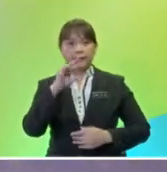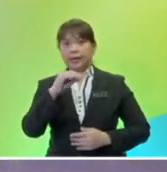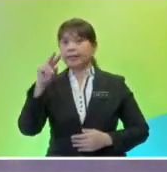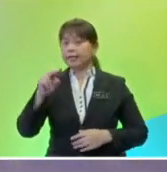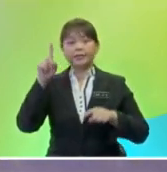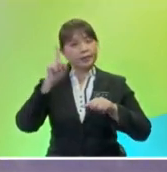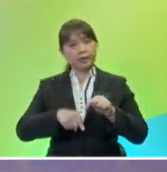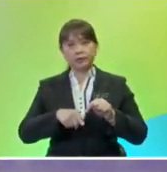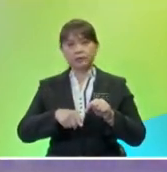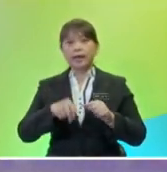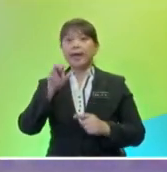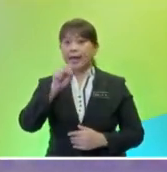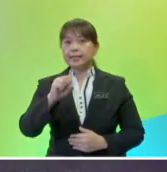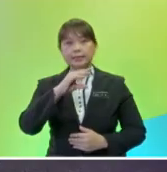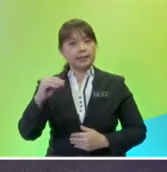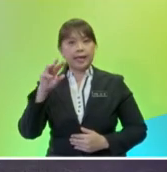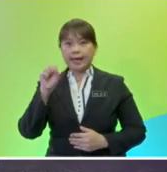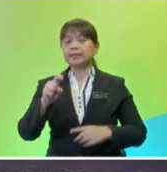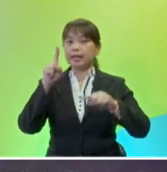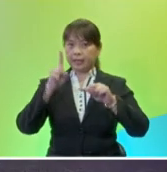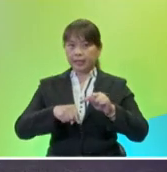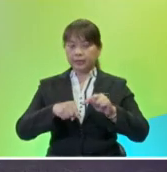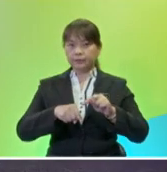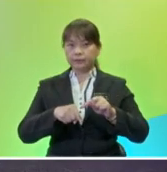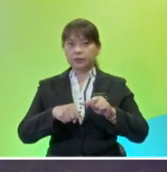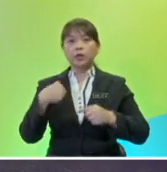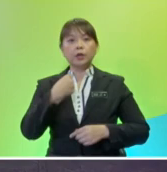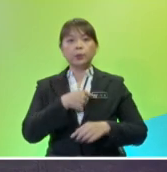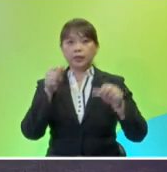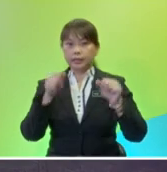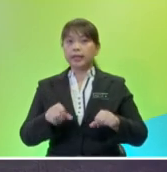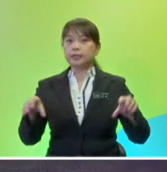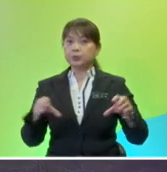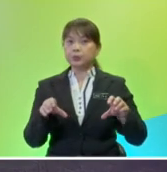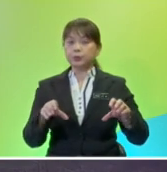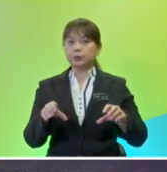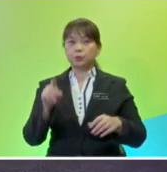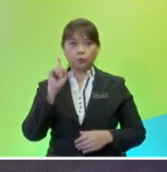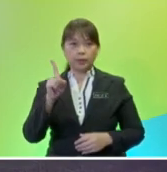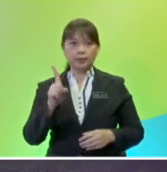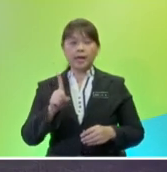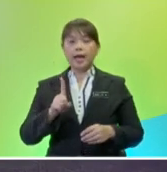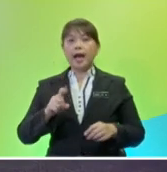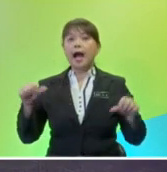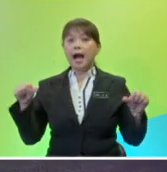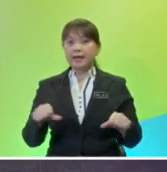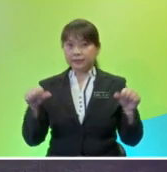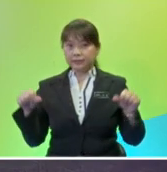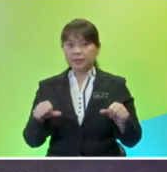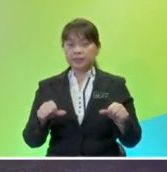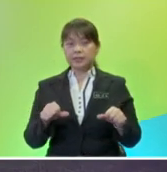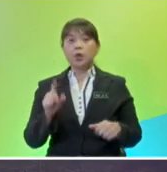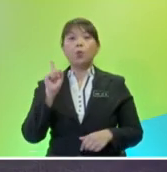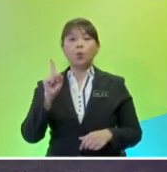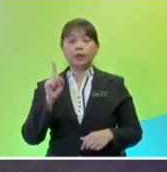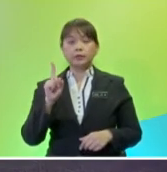see, it sticks. So actually, we can do an activity now. I have one toy car for you. All right. And